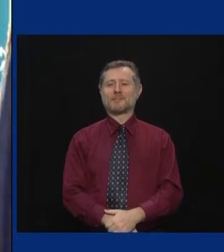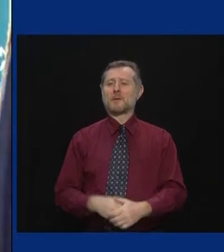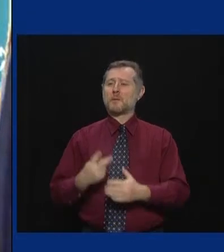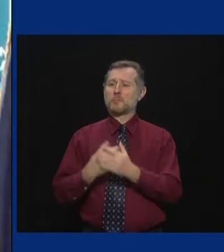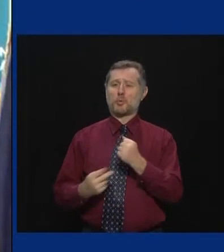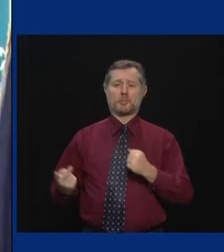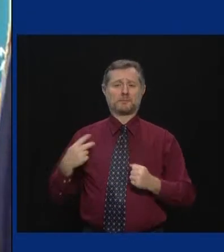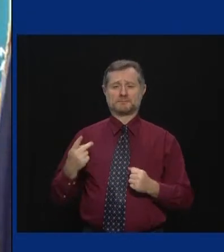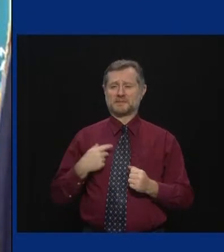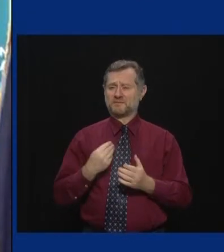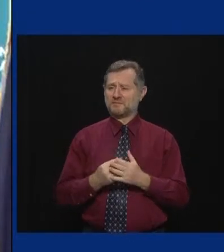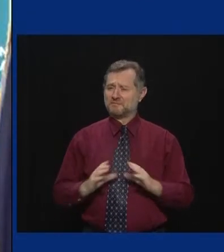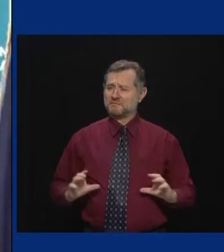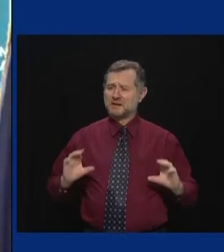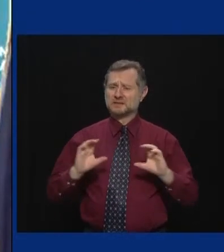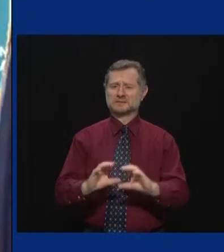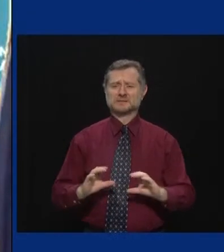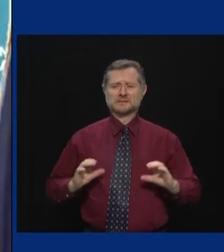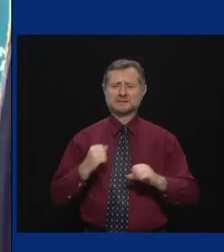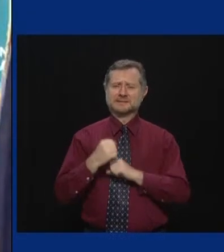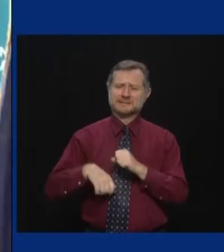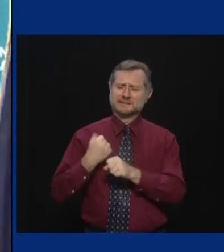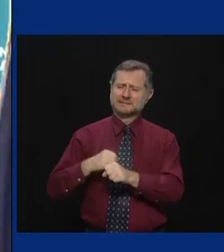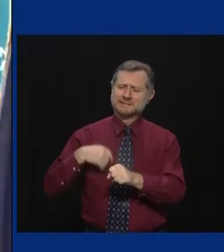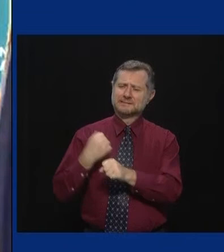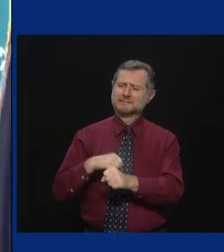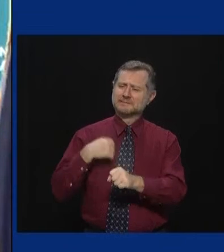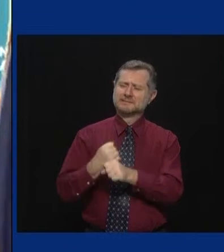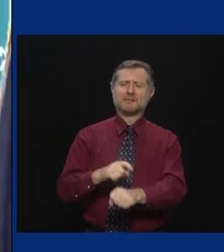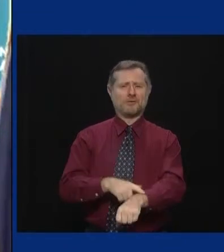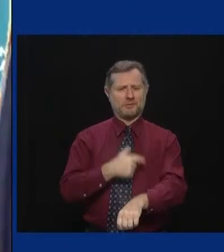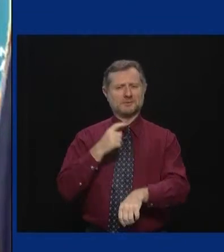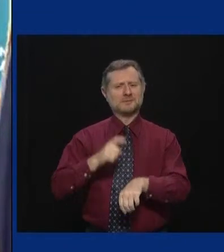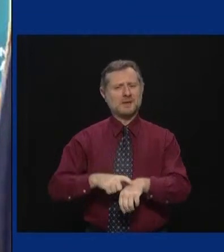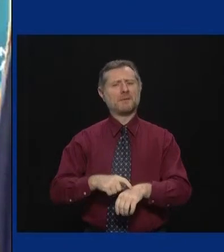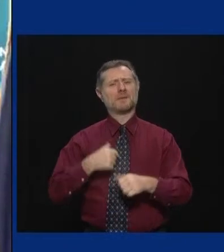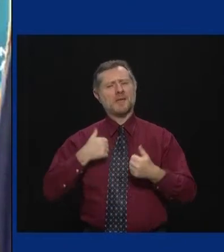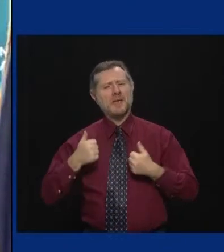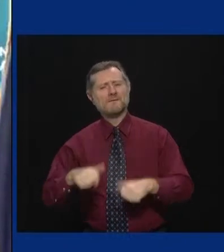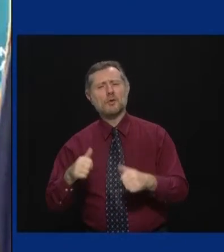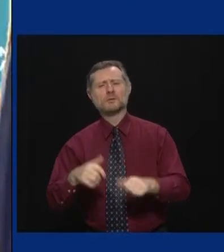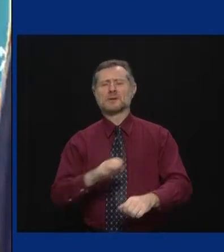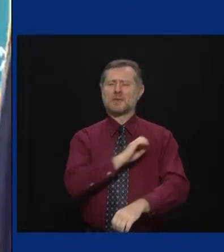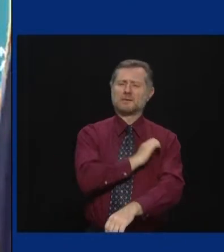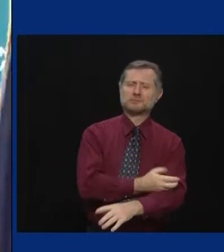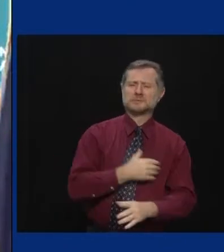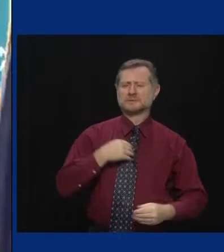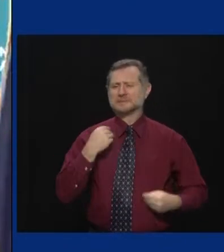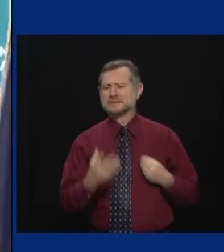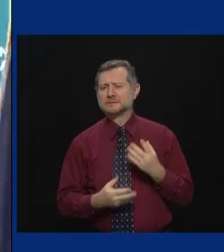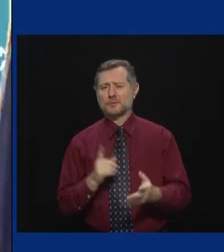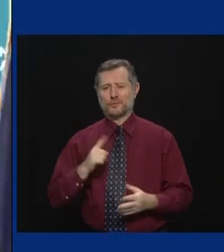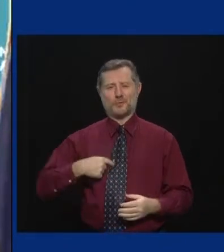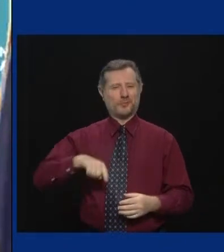effort, and energy to make sure where all of us live, work, and play is a better place for